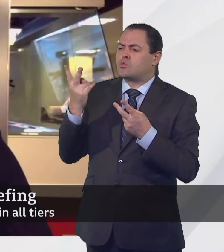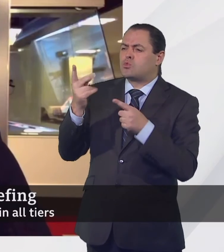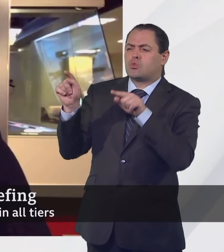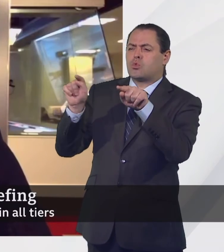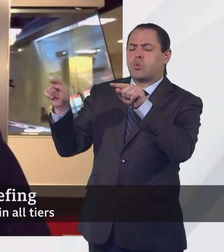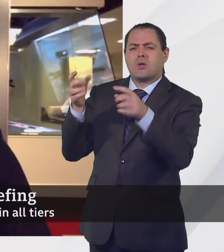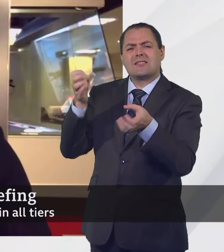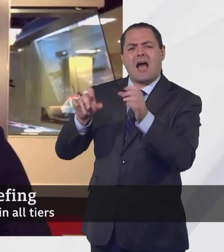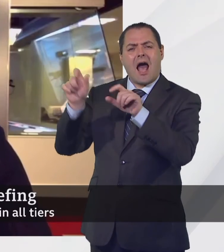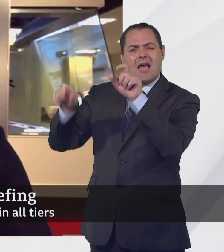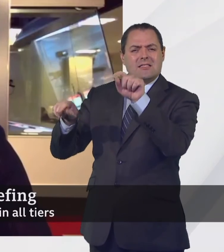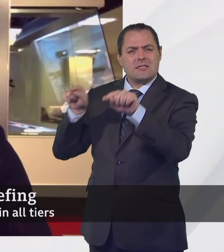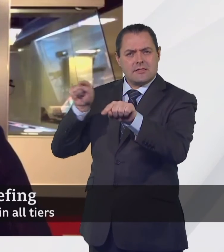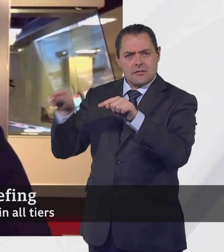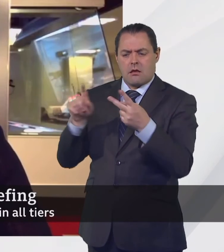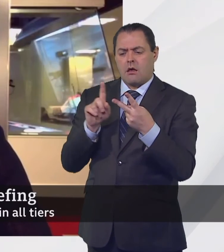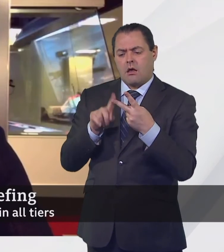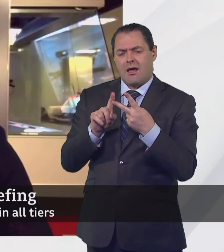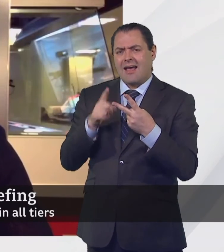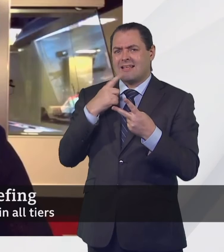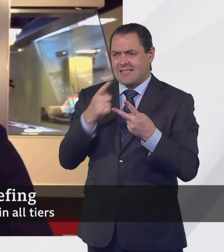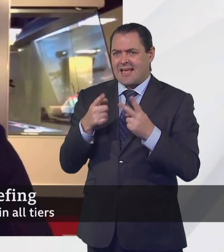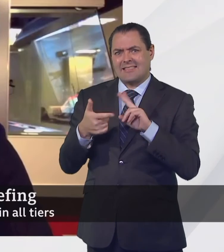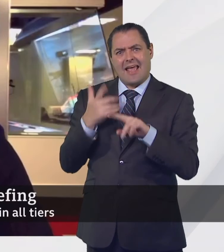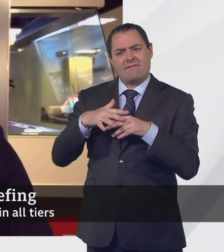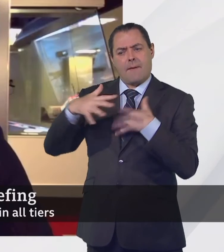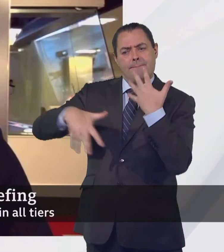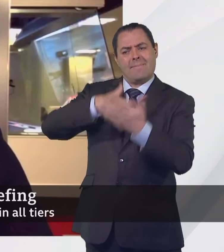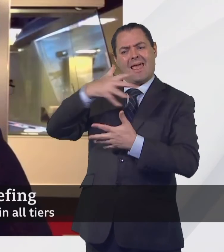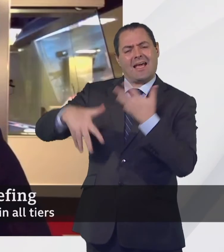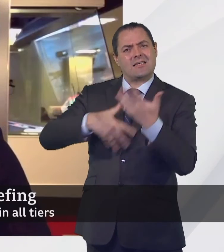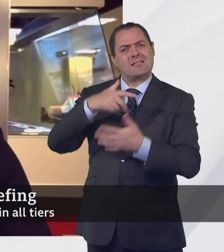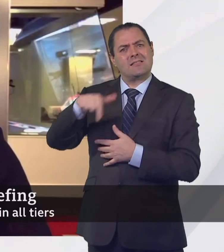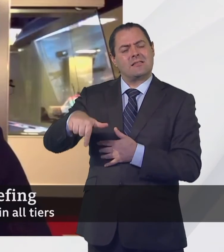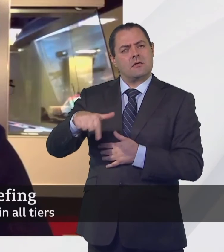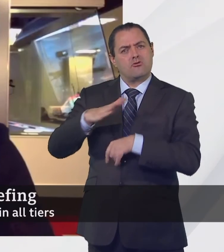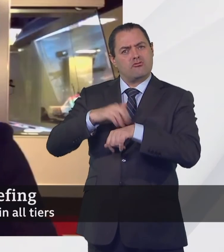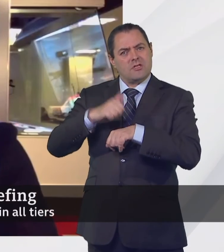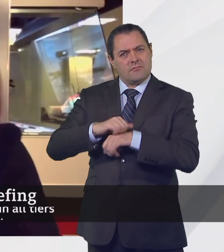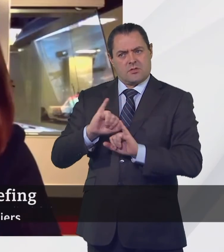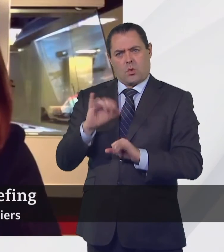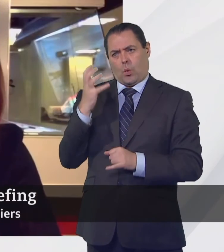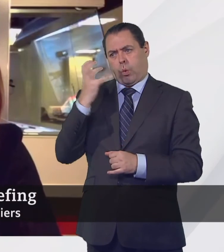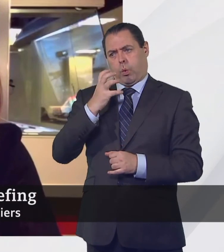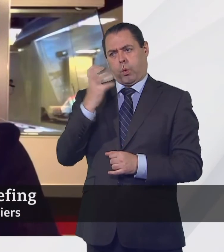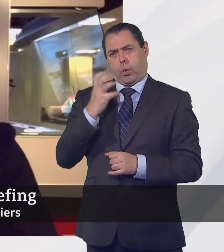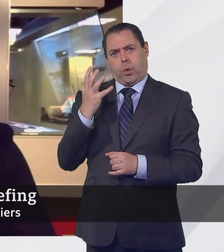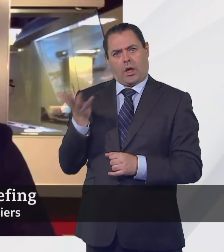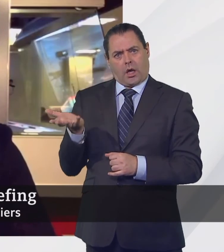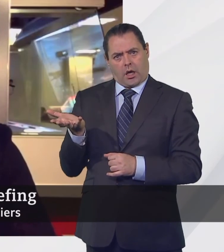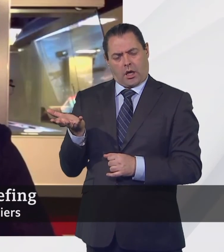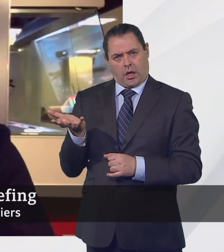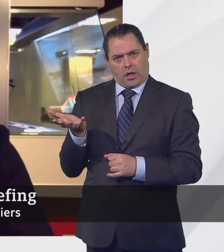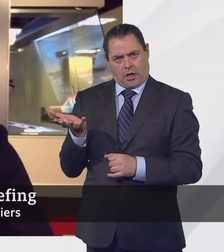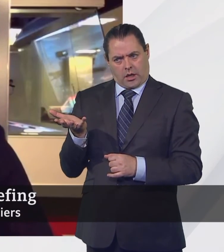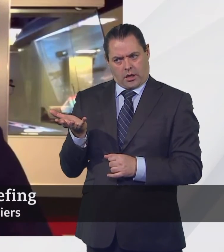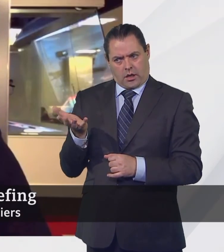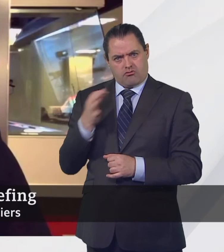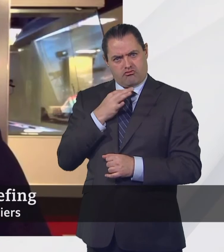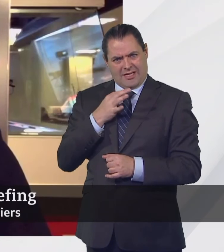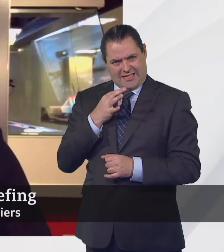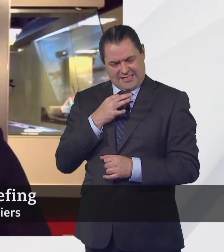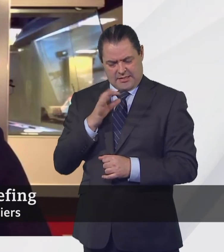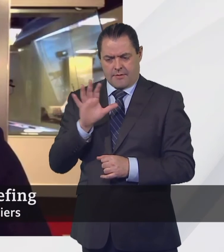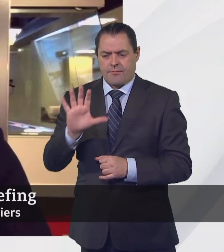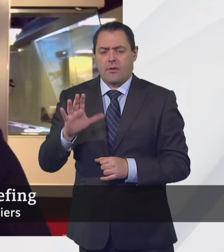that loosening at Christmas comes with a risk. 42% of the population were in Tier 1 before the lockdown, now